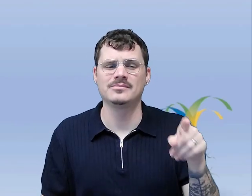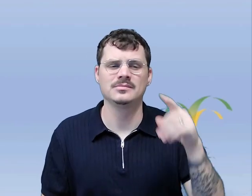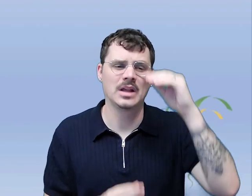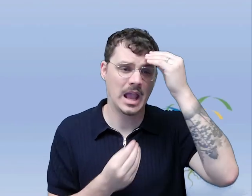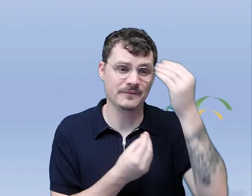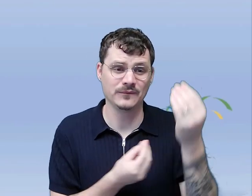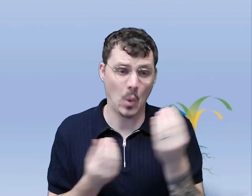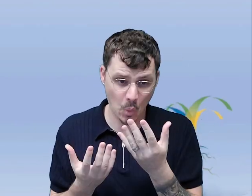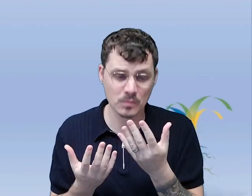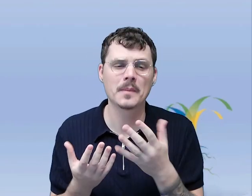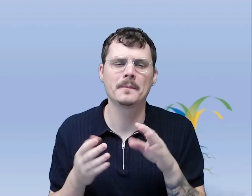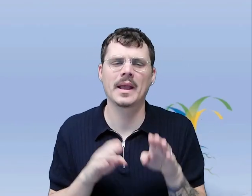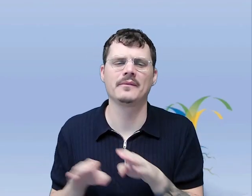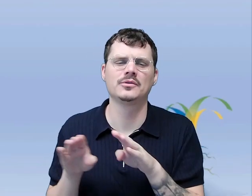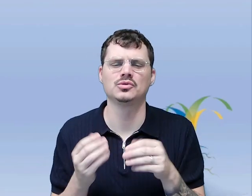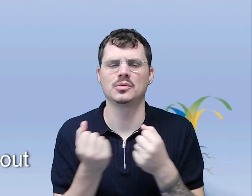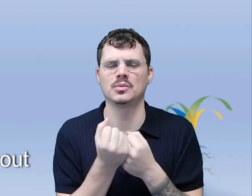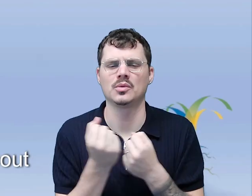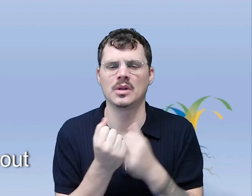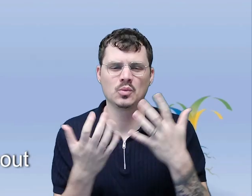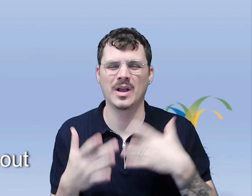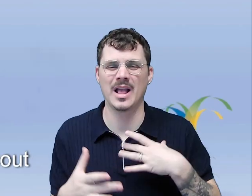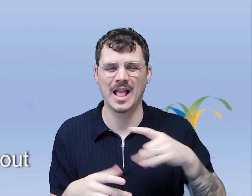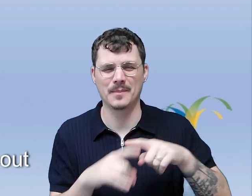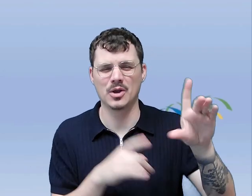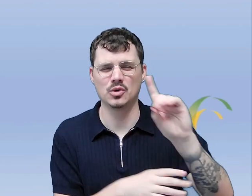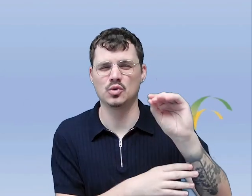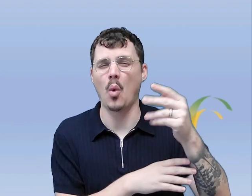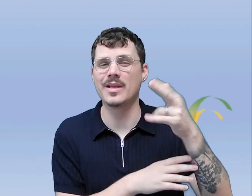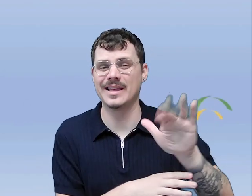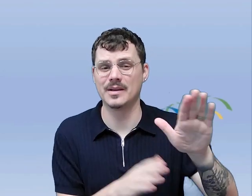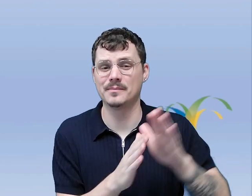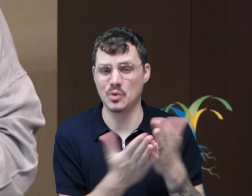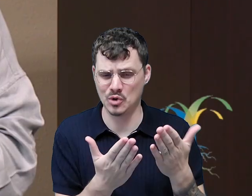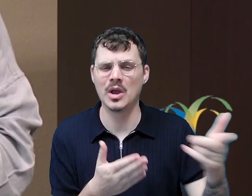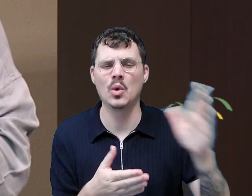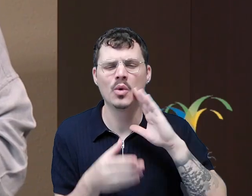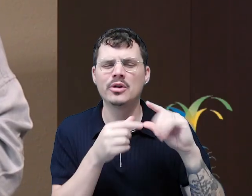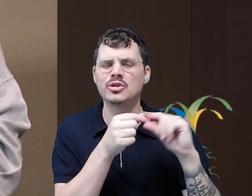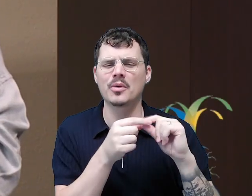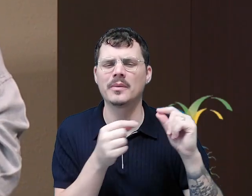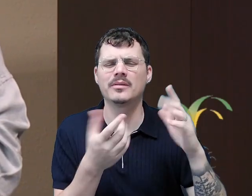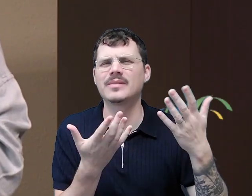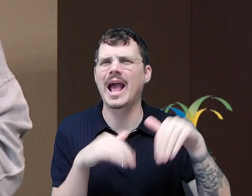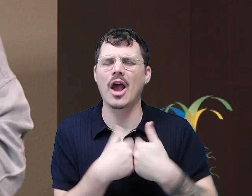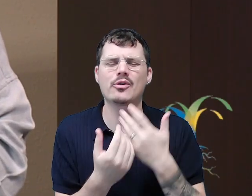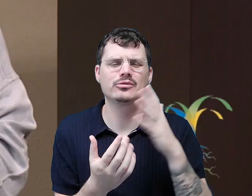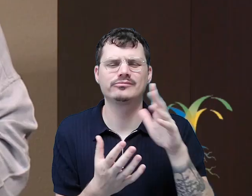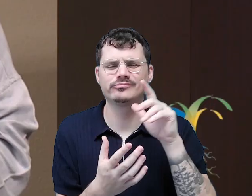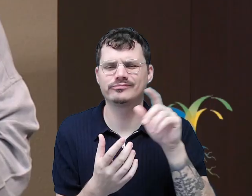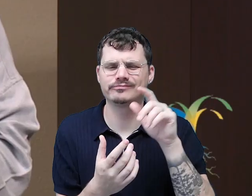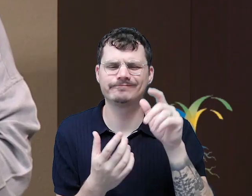And informed behavior support. And that's part of what I like about Dorothy's book, is that it talks about